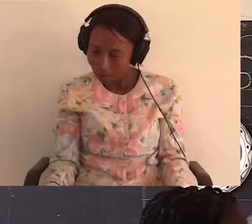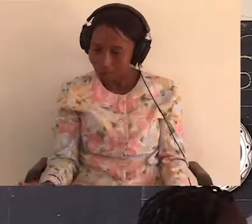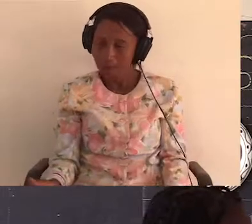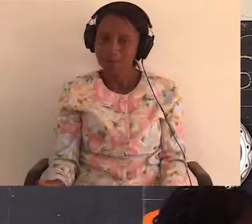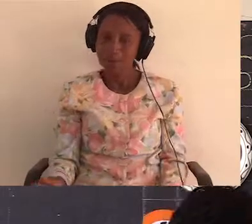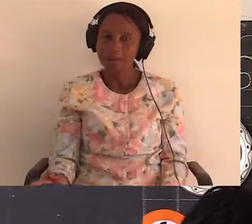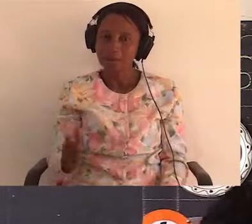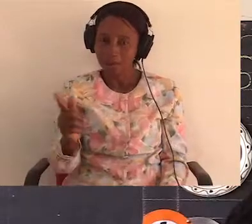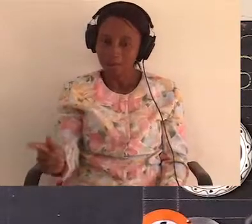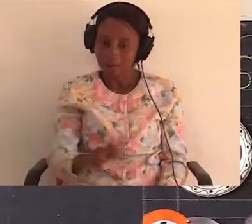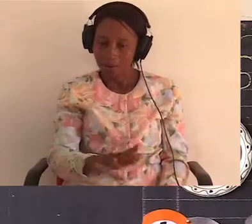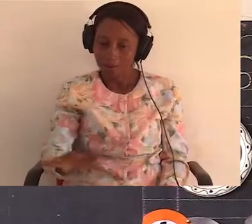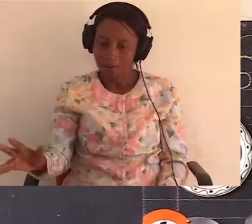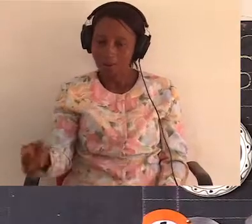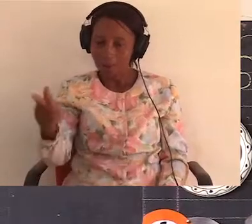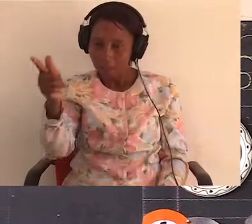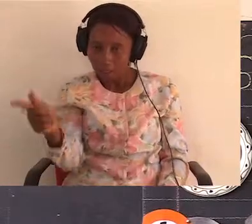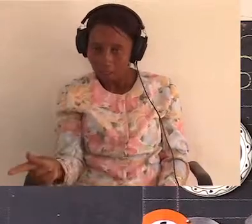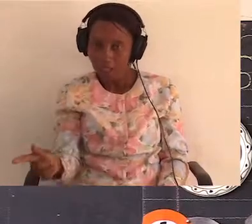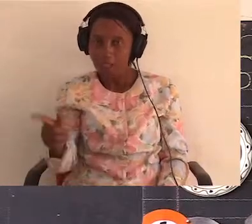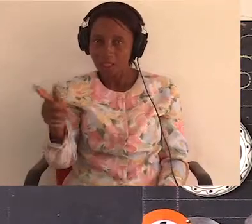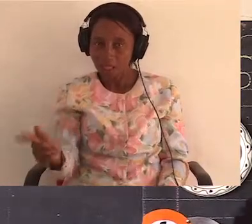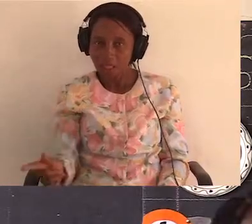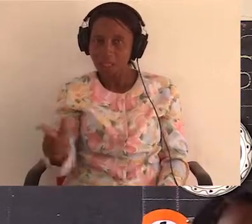g, g. Now,